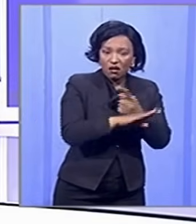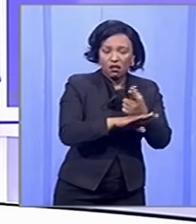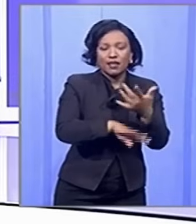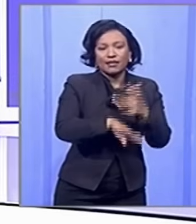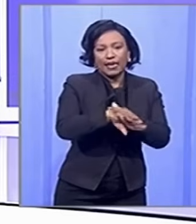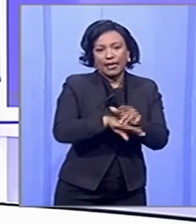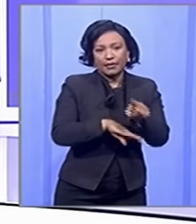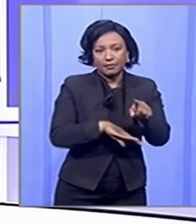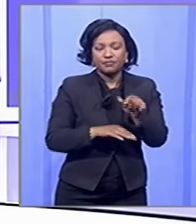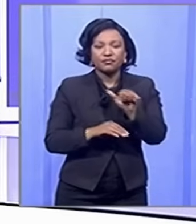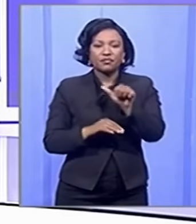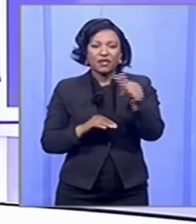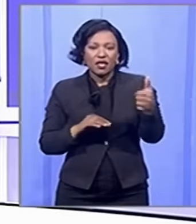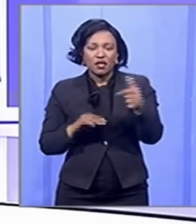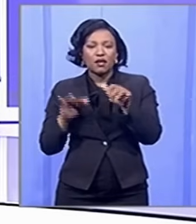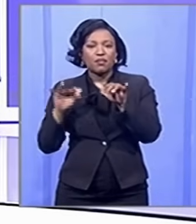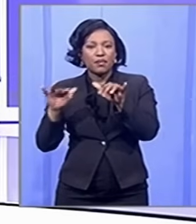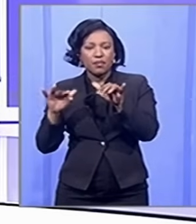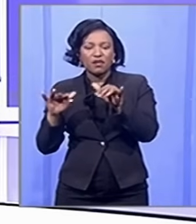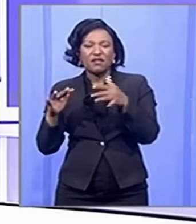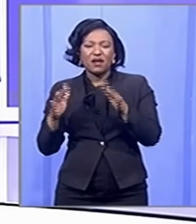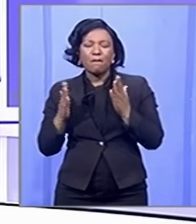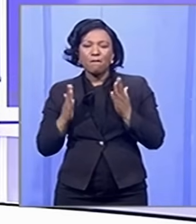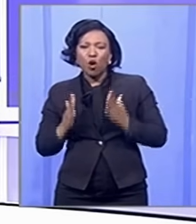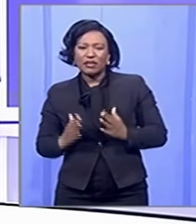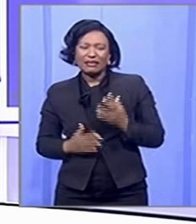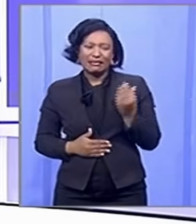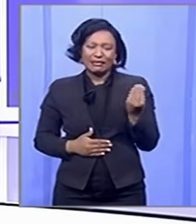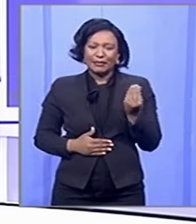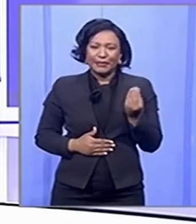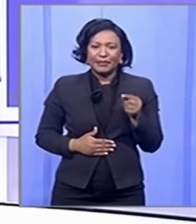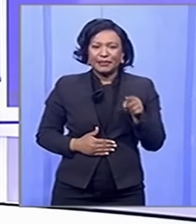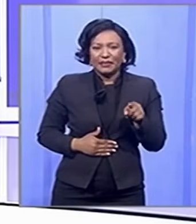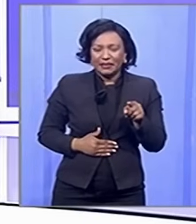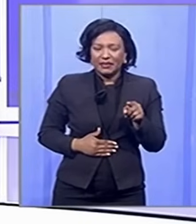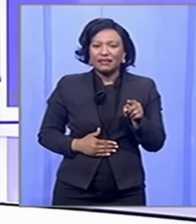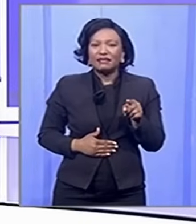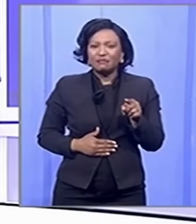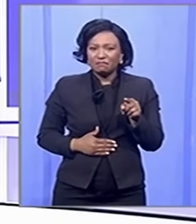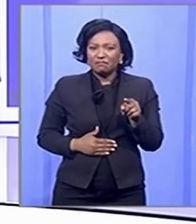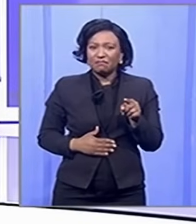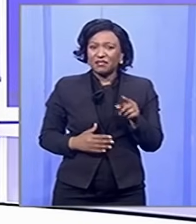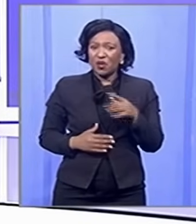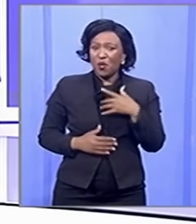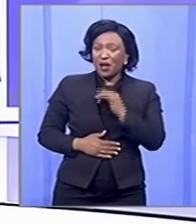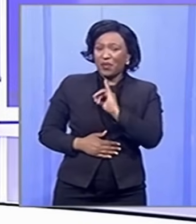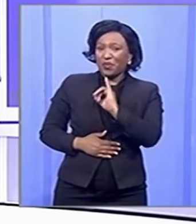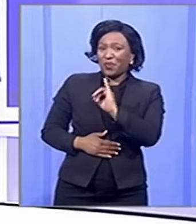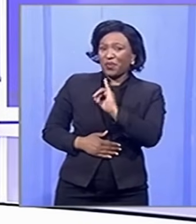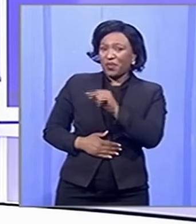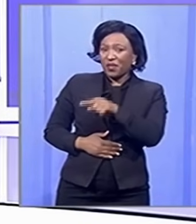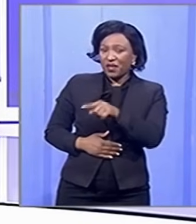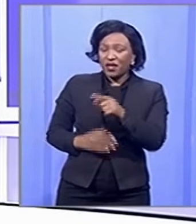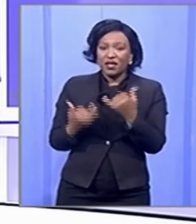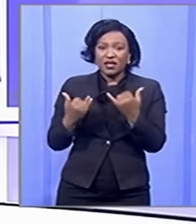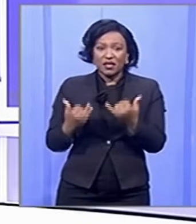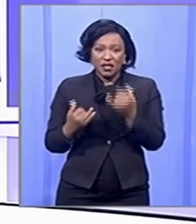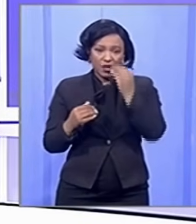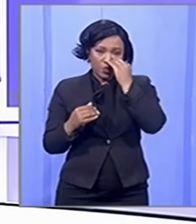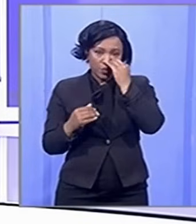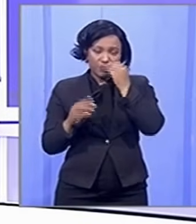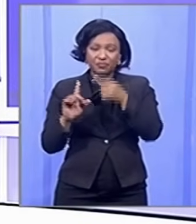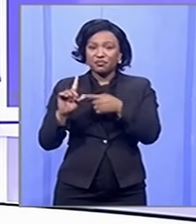fao. Palo e nngwe ya batho e hweditše dikgobalo ga se šogwa go legwa motho. Mme ga ditaba